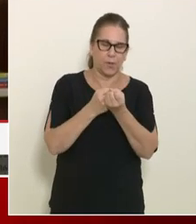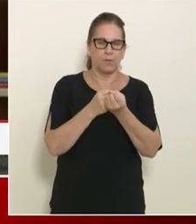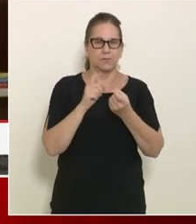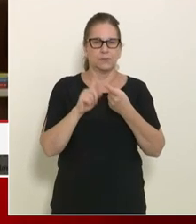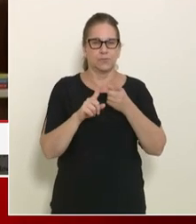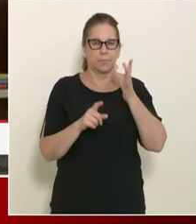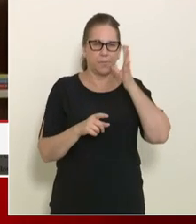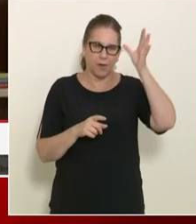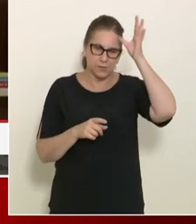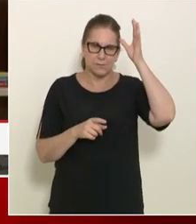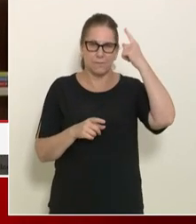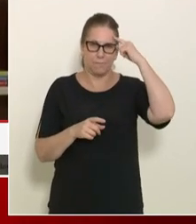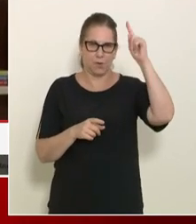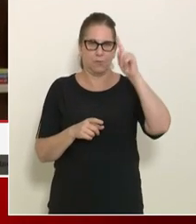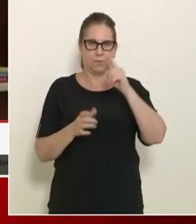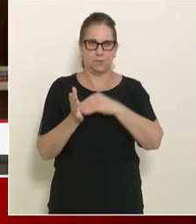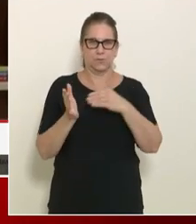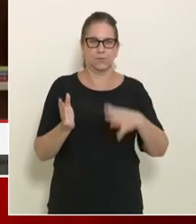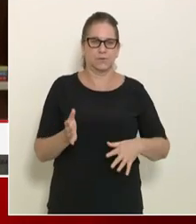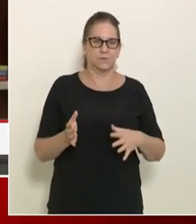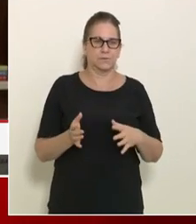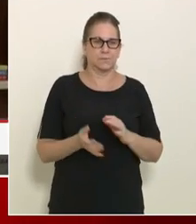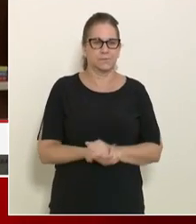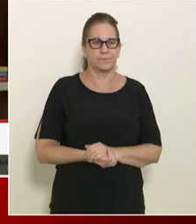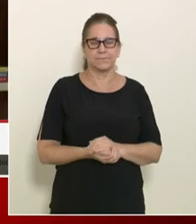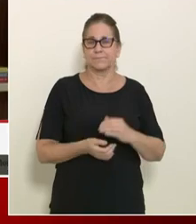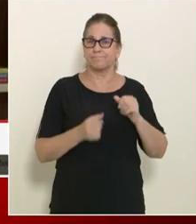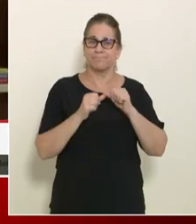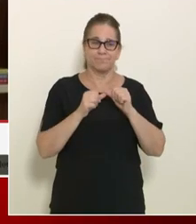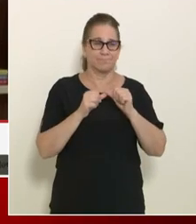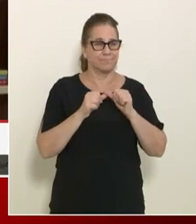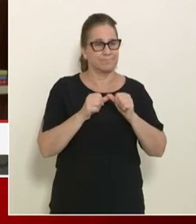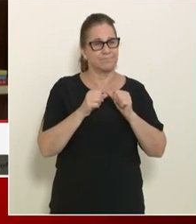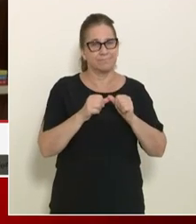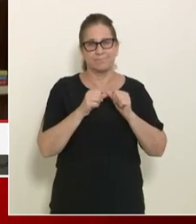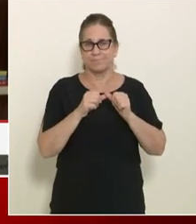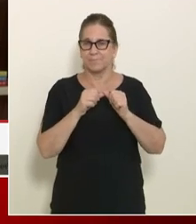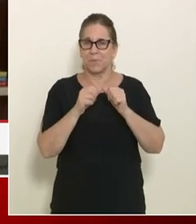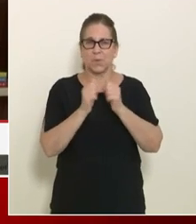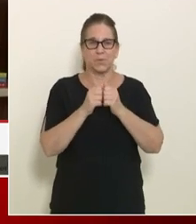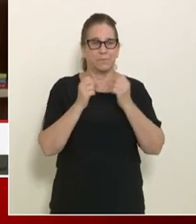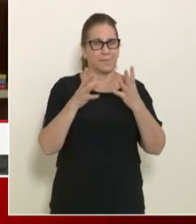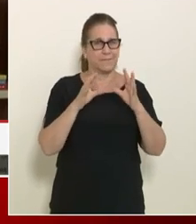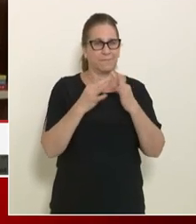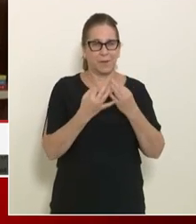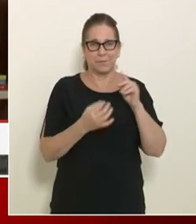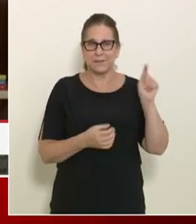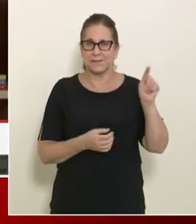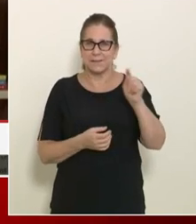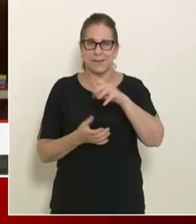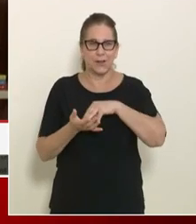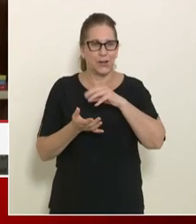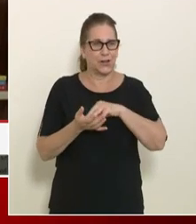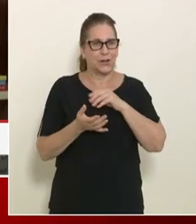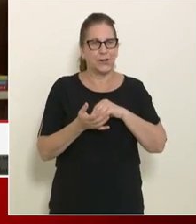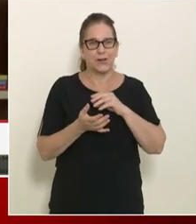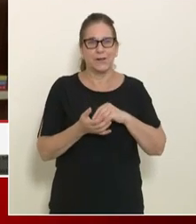provided that information to date, and we'll continue to engage with our families as we approach Monday and